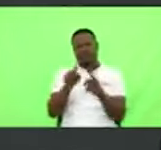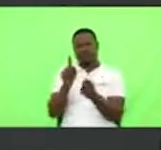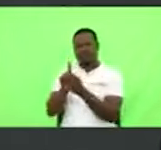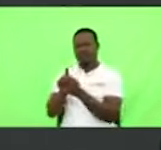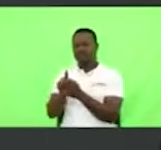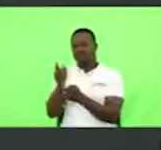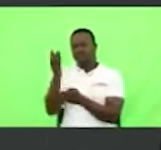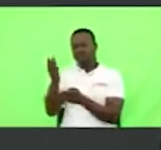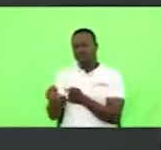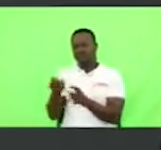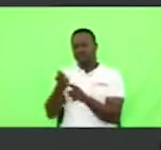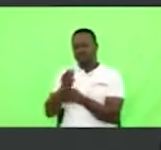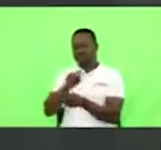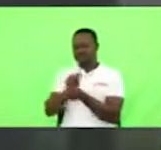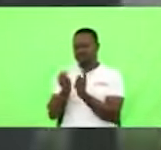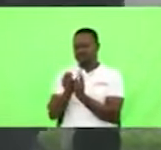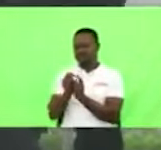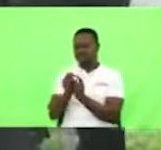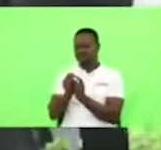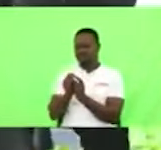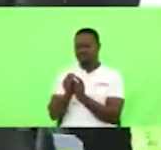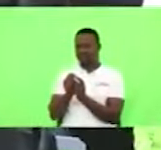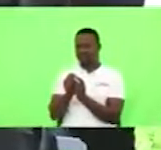realized that he has not changed much.